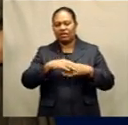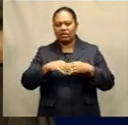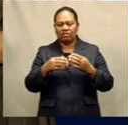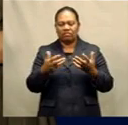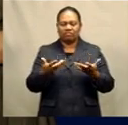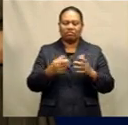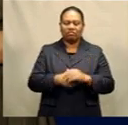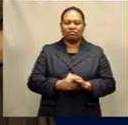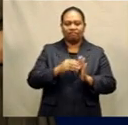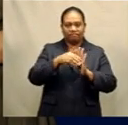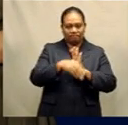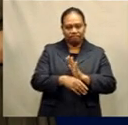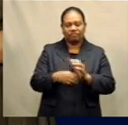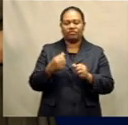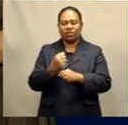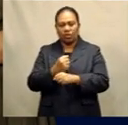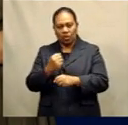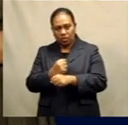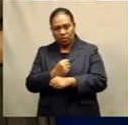dropped to close at